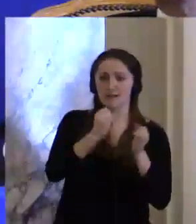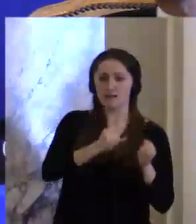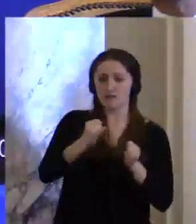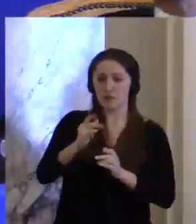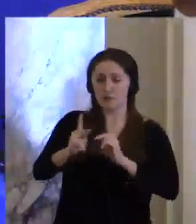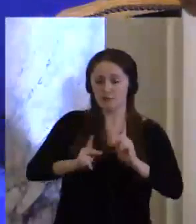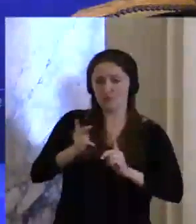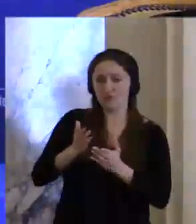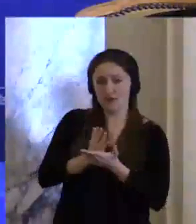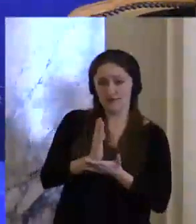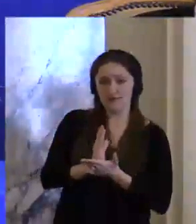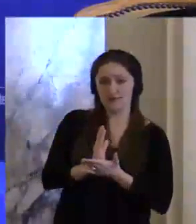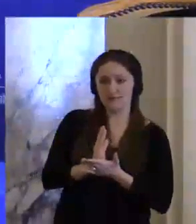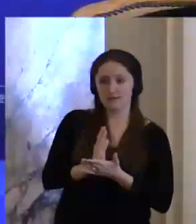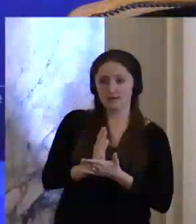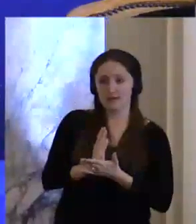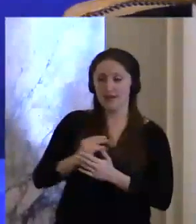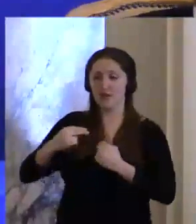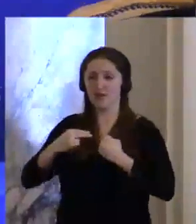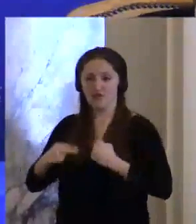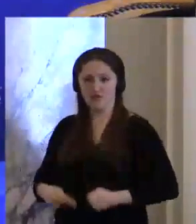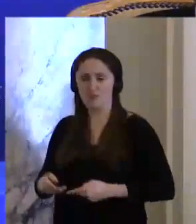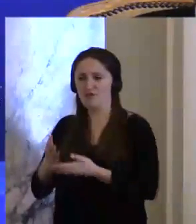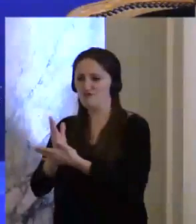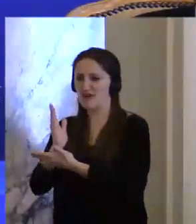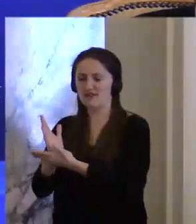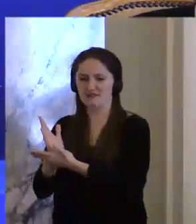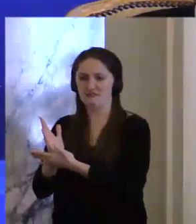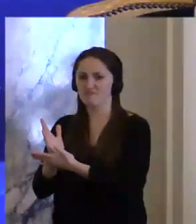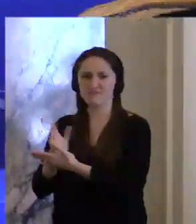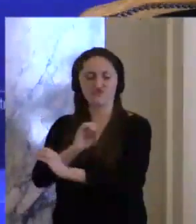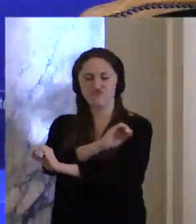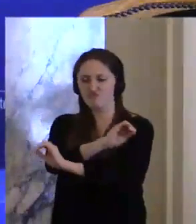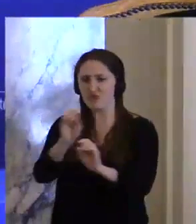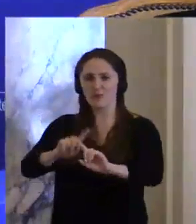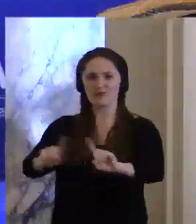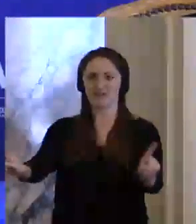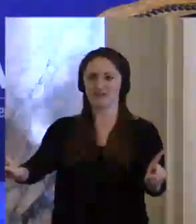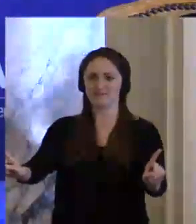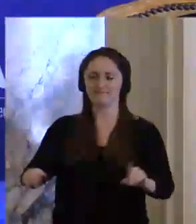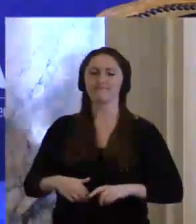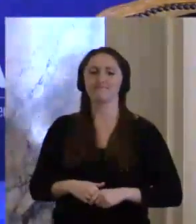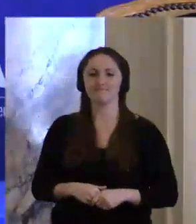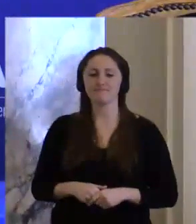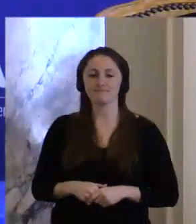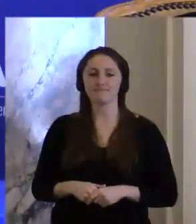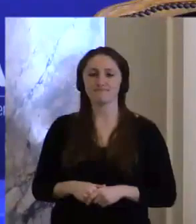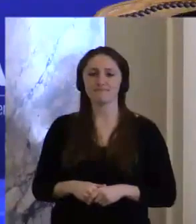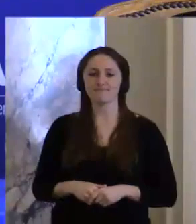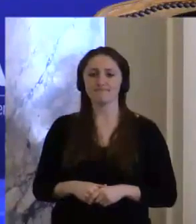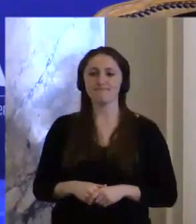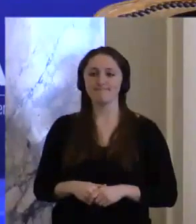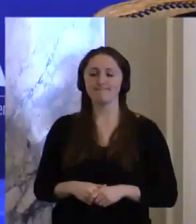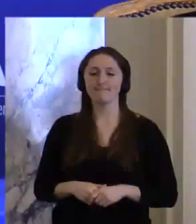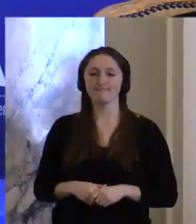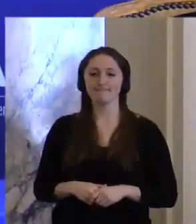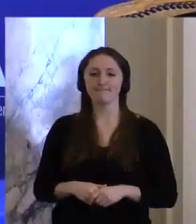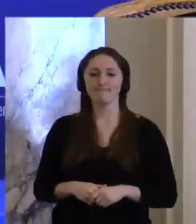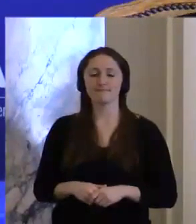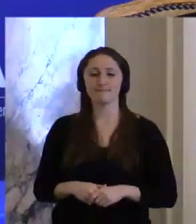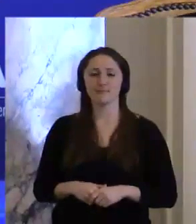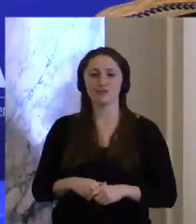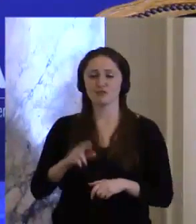families and the rights they enjoy as human beings. There are absolutely no distinctions. So therefore,